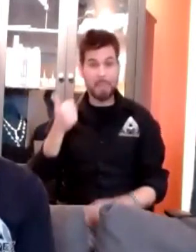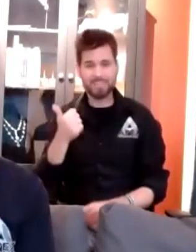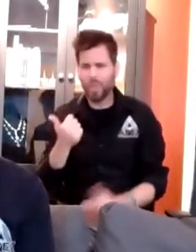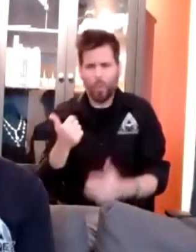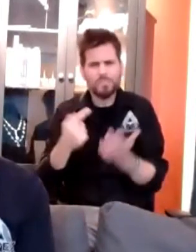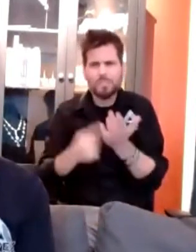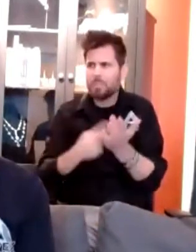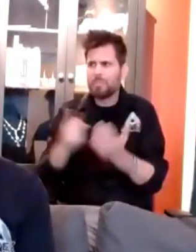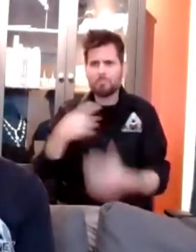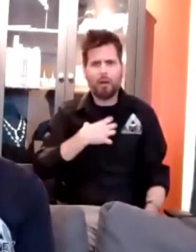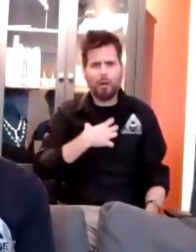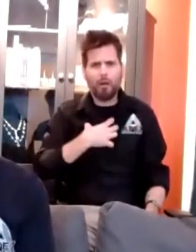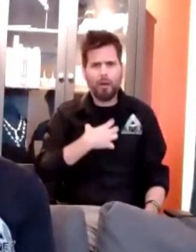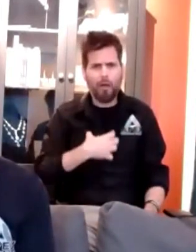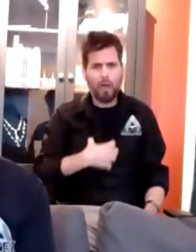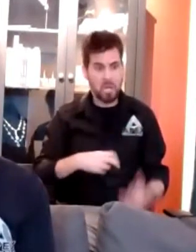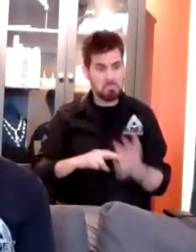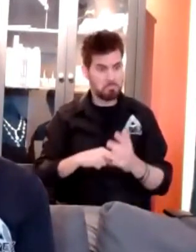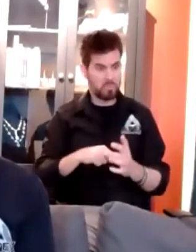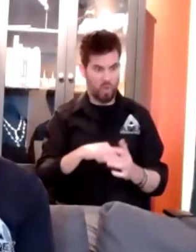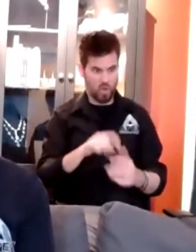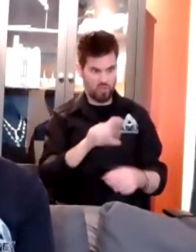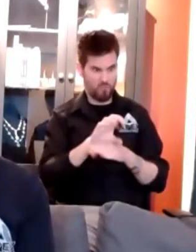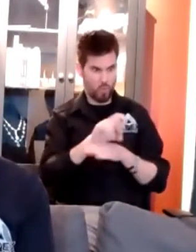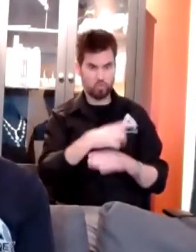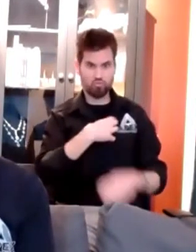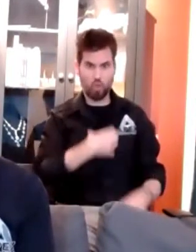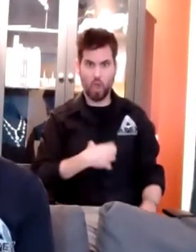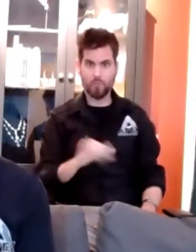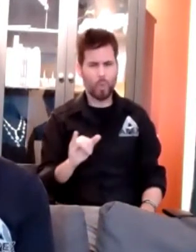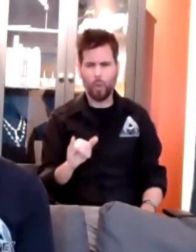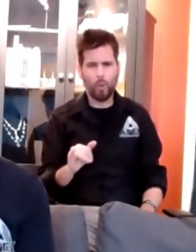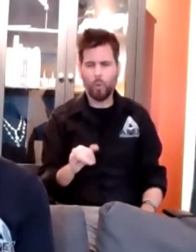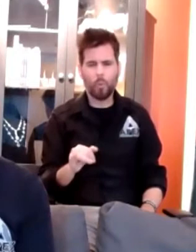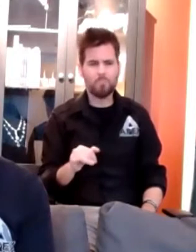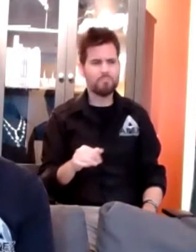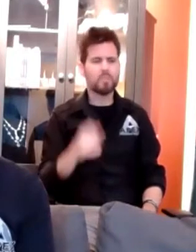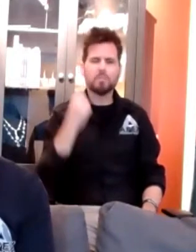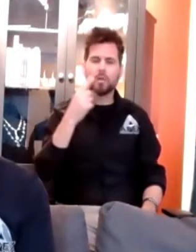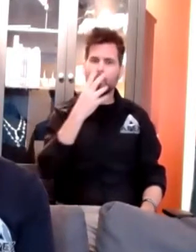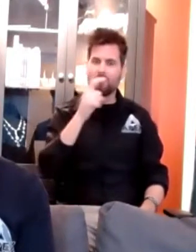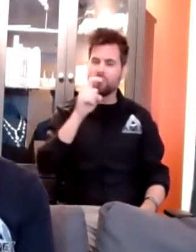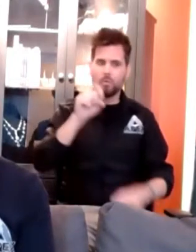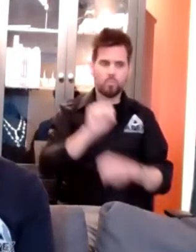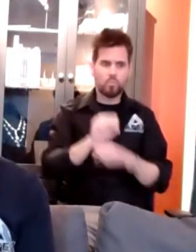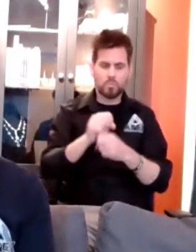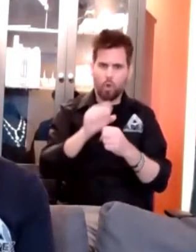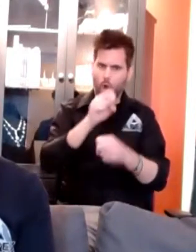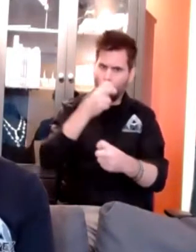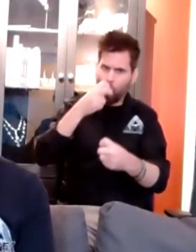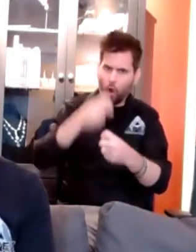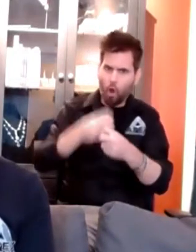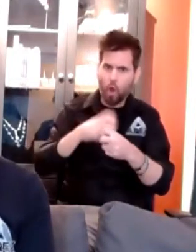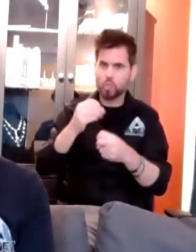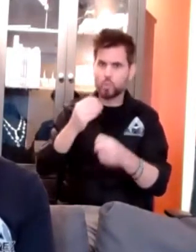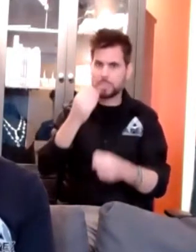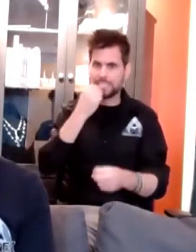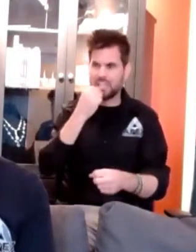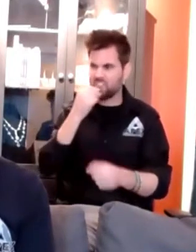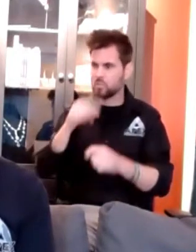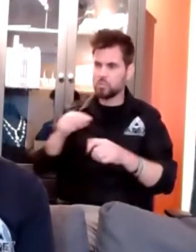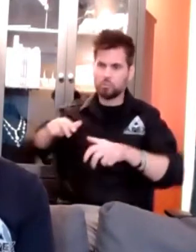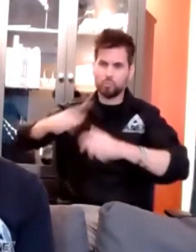to actually take down prey, and that's something that they are pretty much forced to